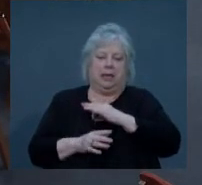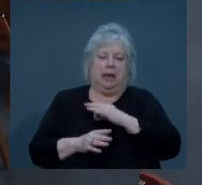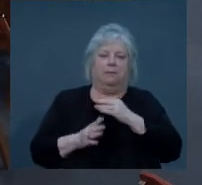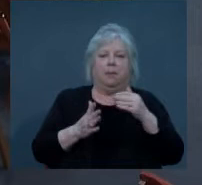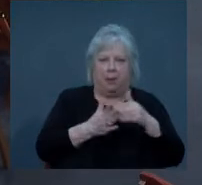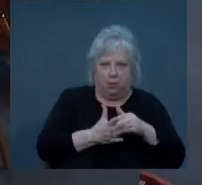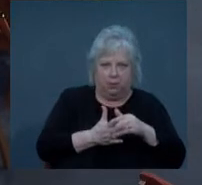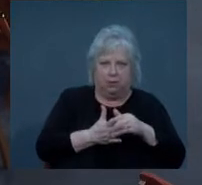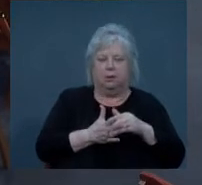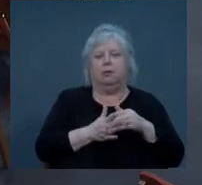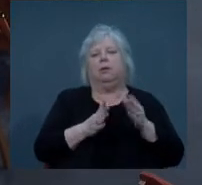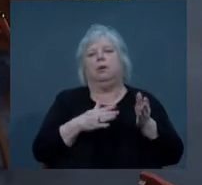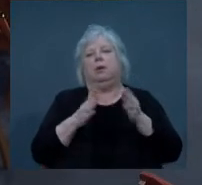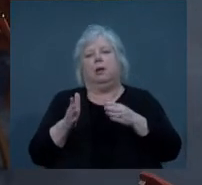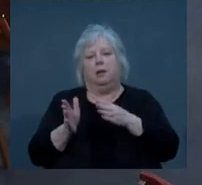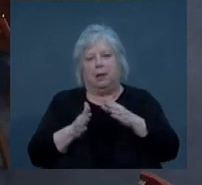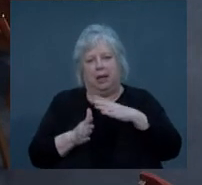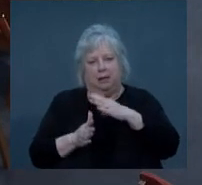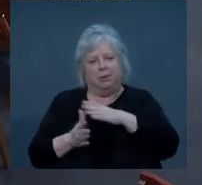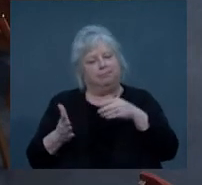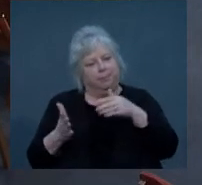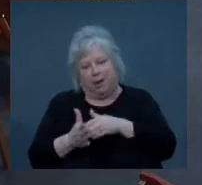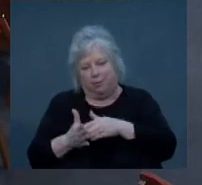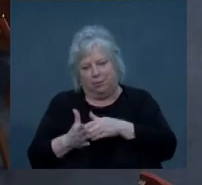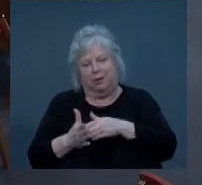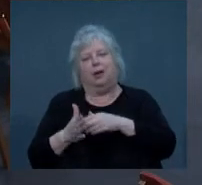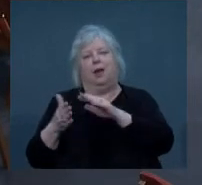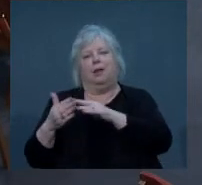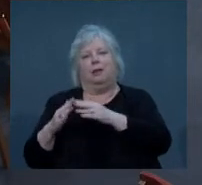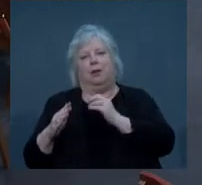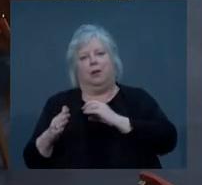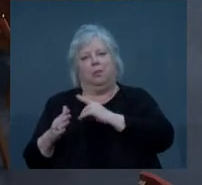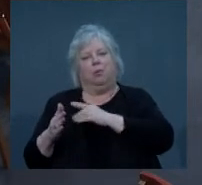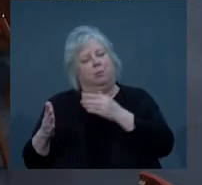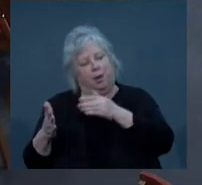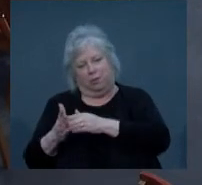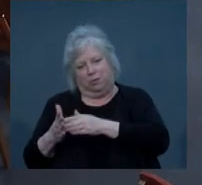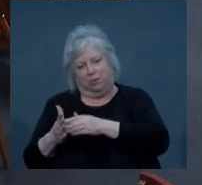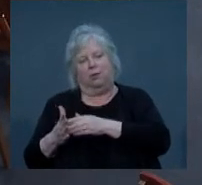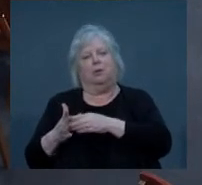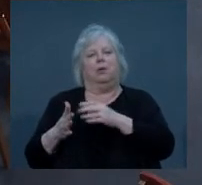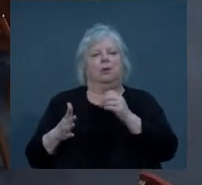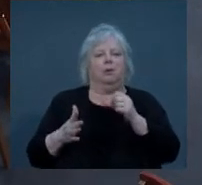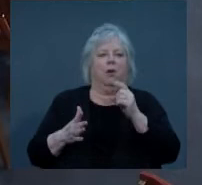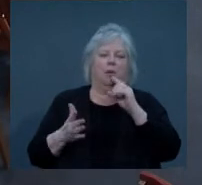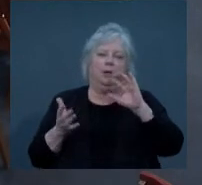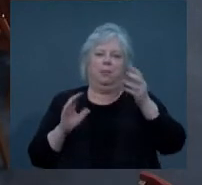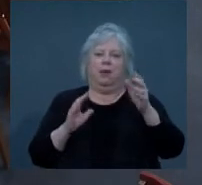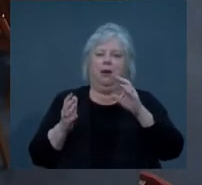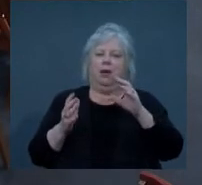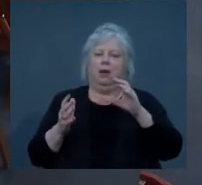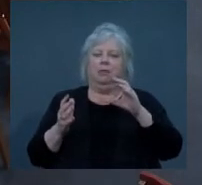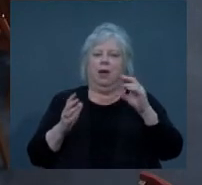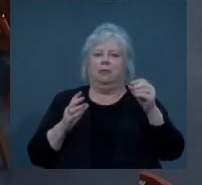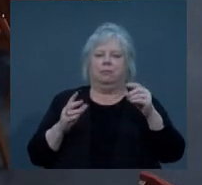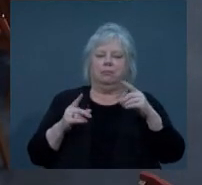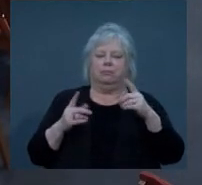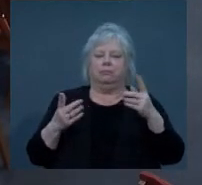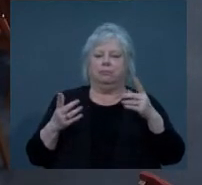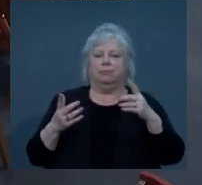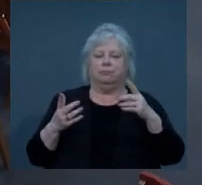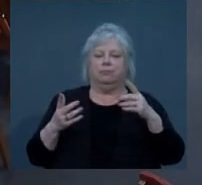it, the planning commission opposed it, and so did the city board. So I'm comparing and contrasting why that's a